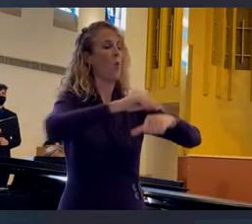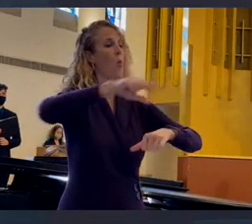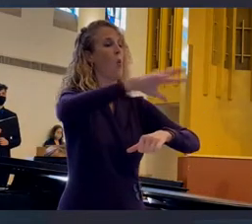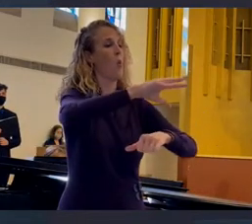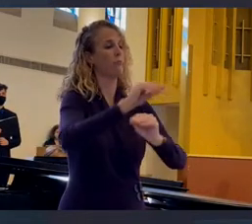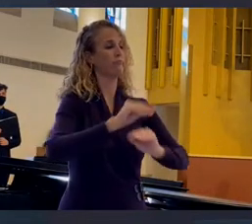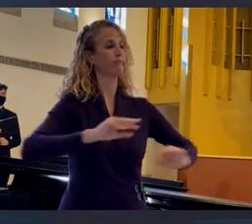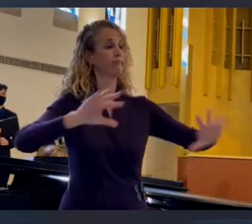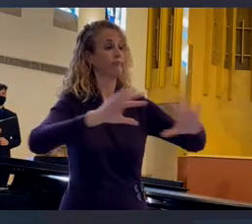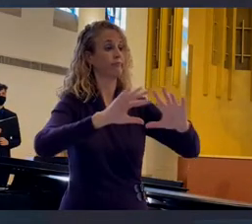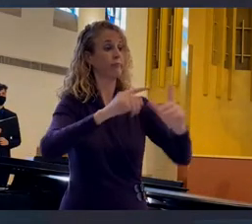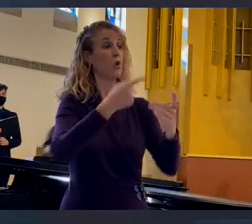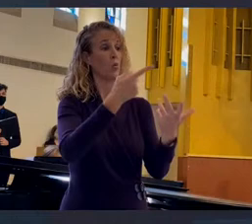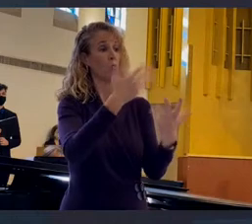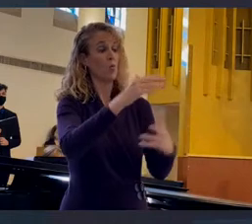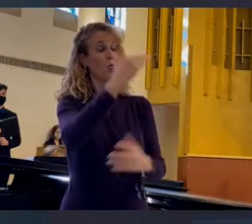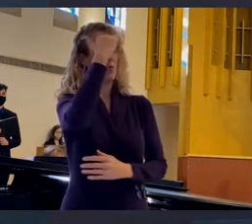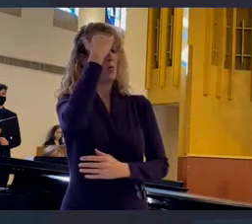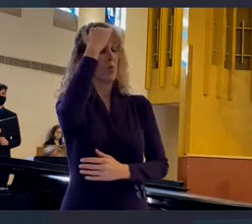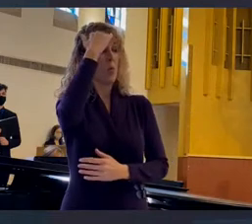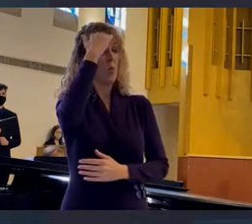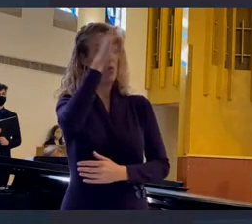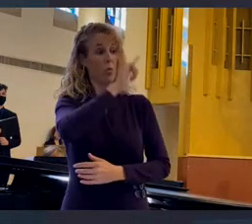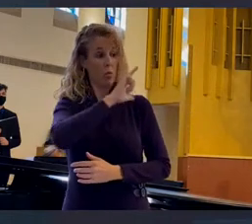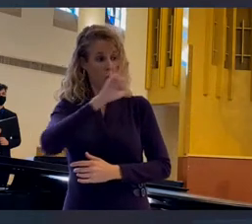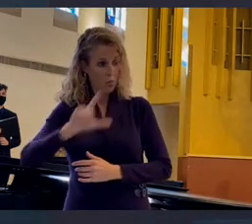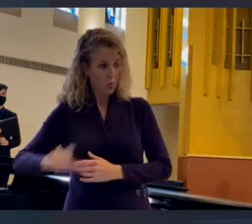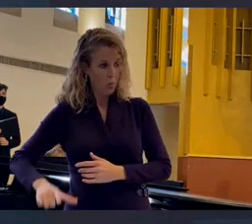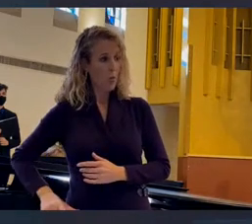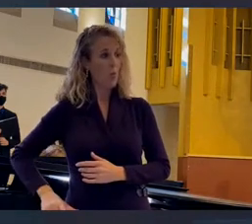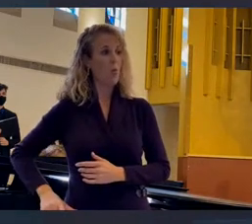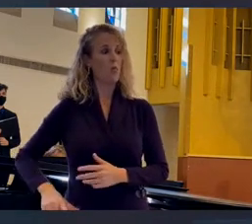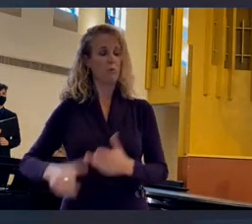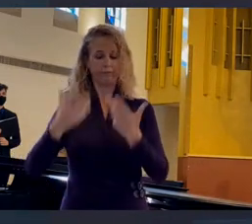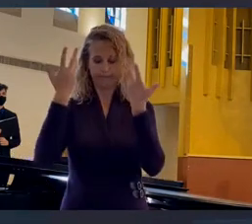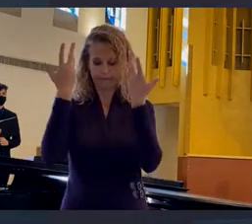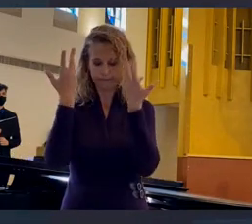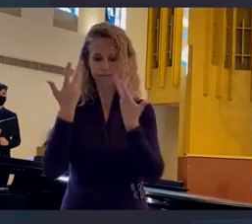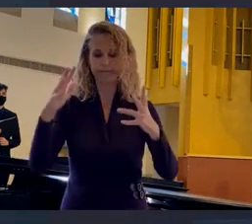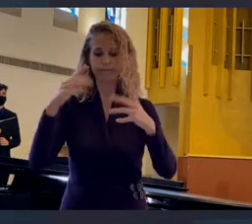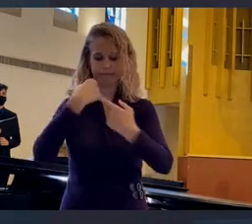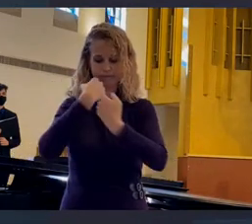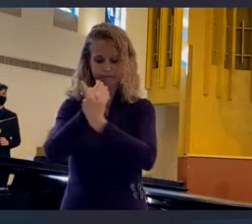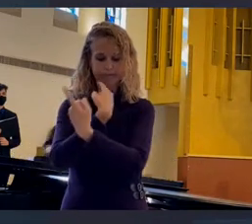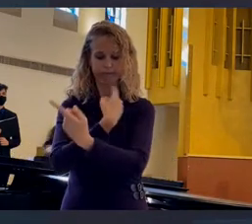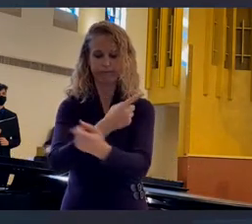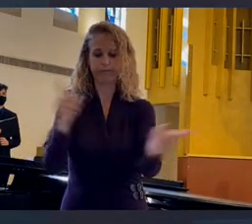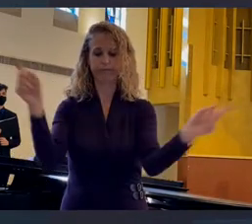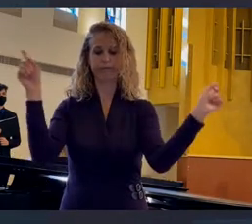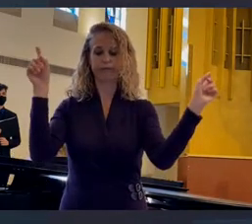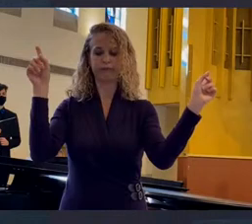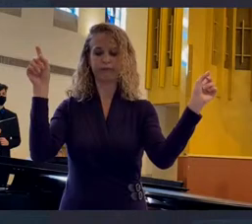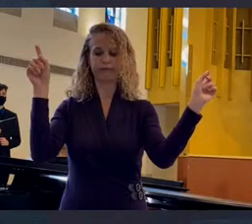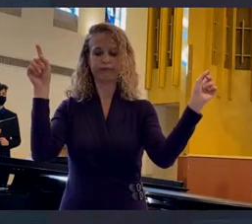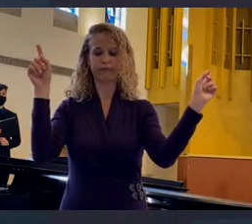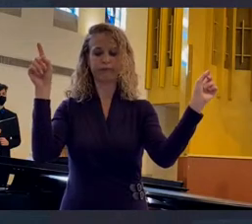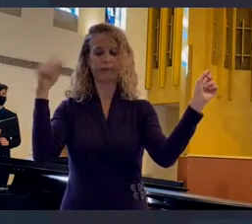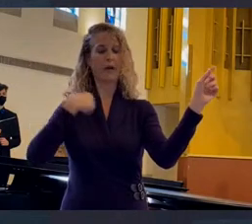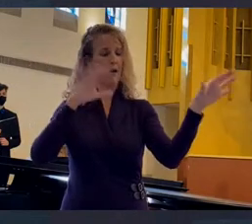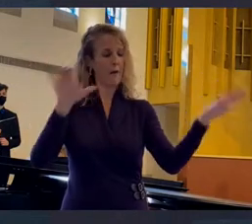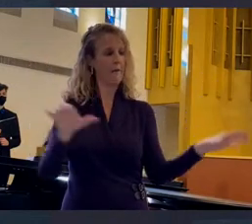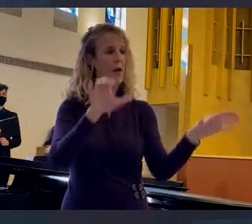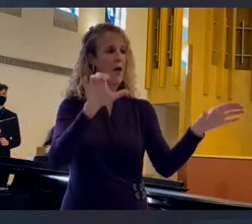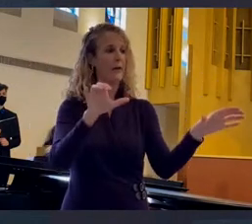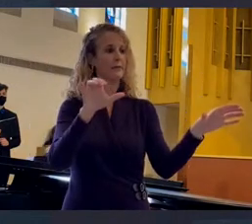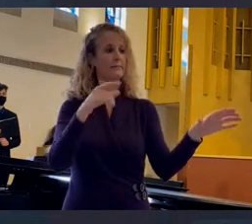soil. Then you shall know that the Lord have spoken, and that I, the Lord, have spoken and have